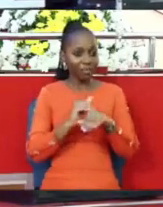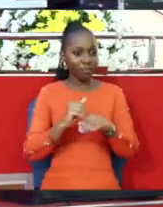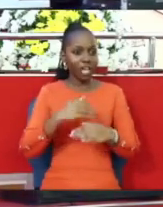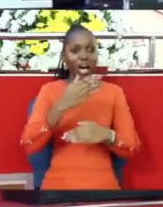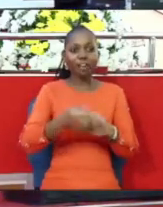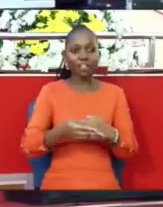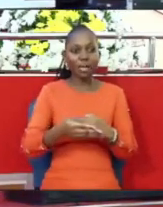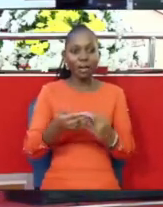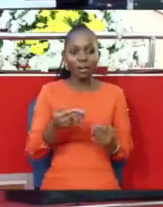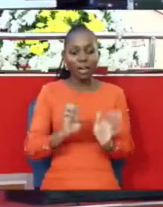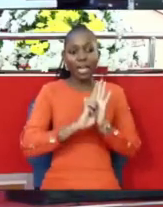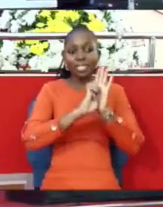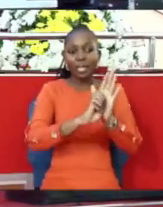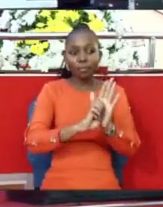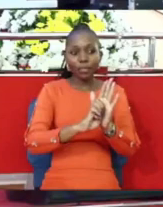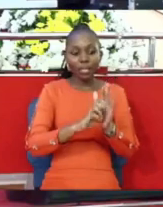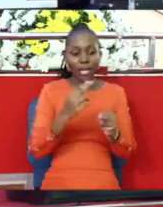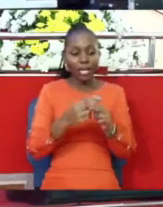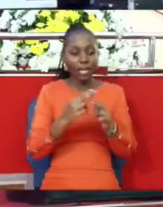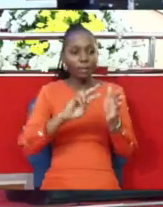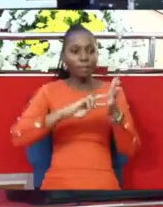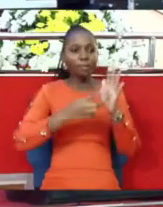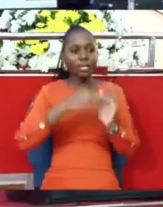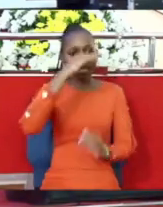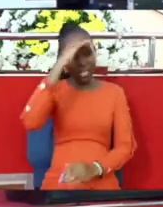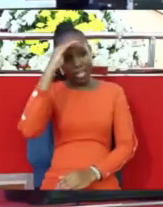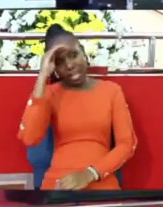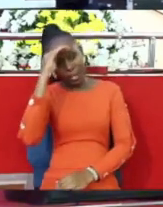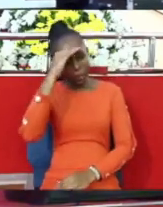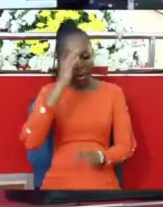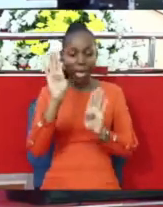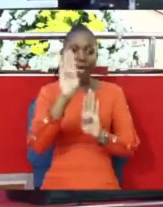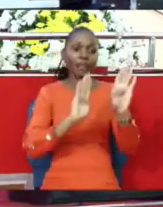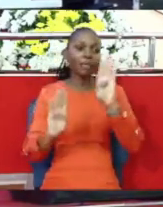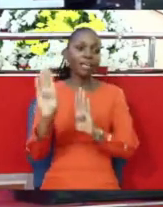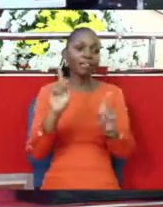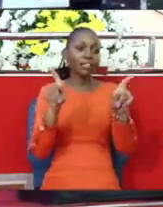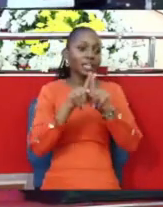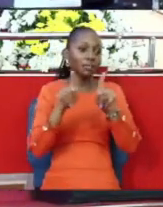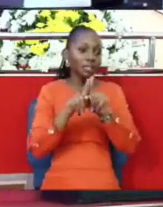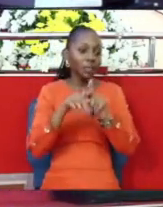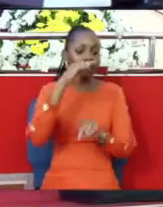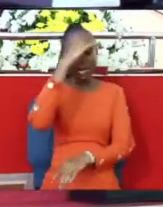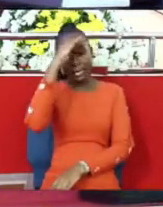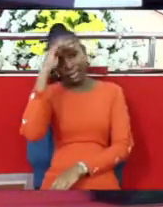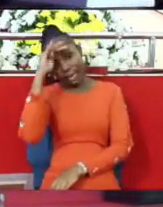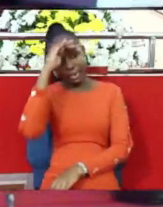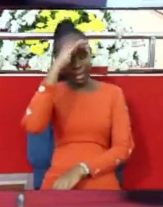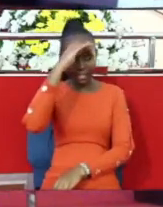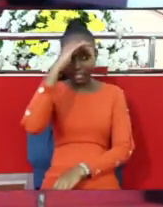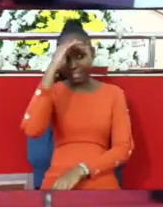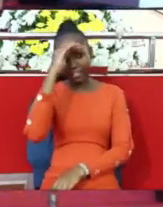aliitwa kenywa na nyuaga na ni mnywaji atuire mutuo anakaa tu aliyeitwa. You know, some of us